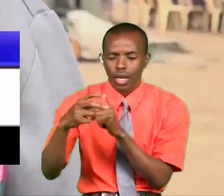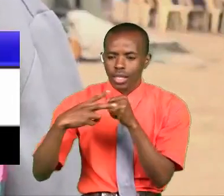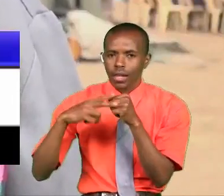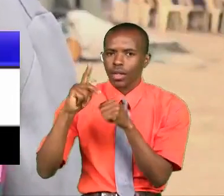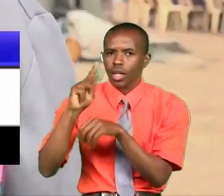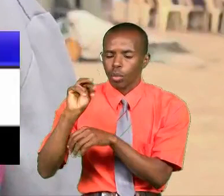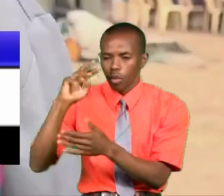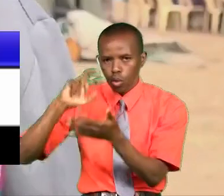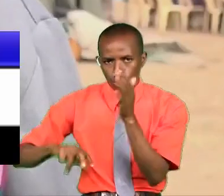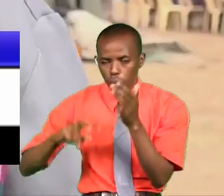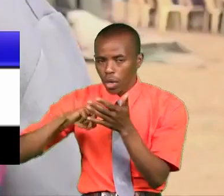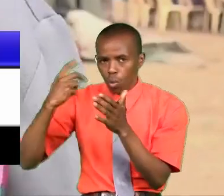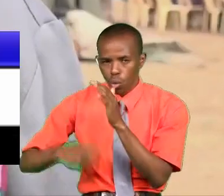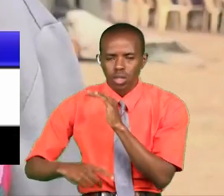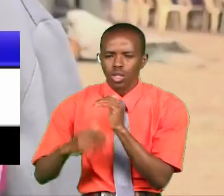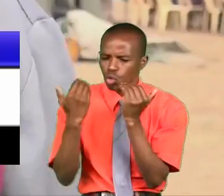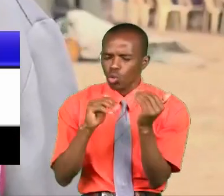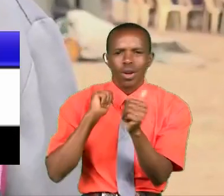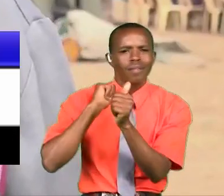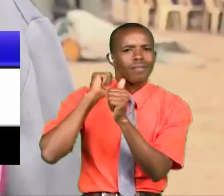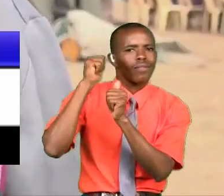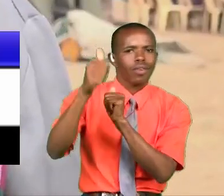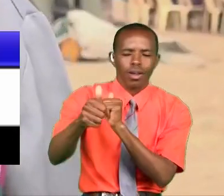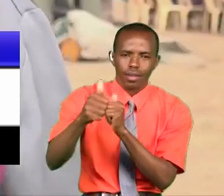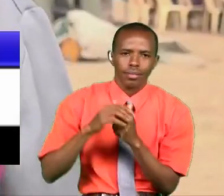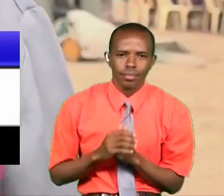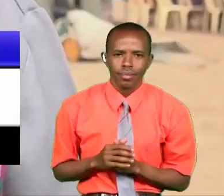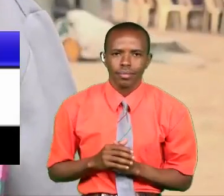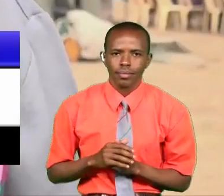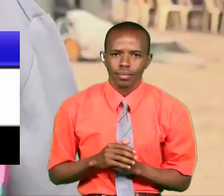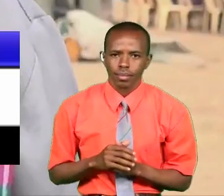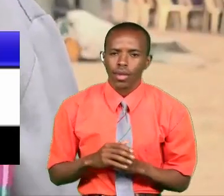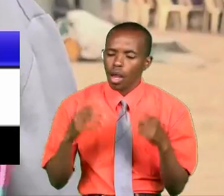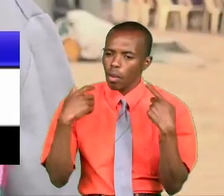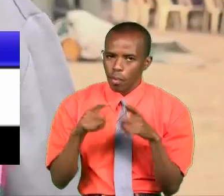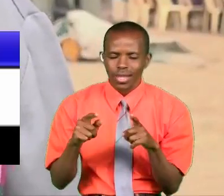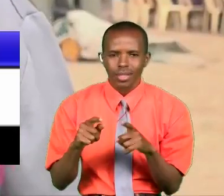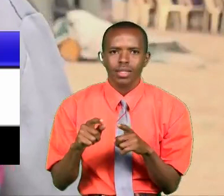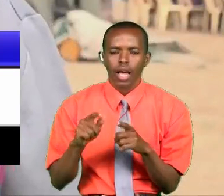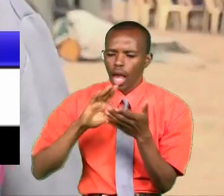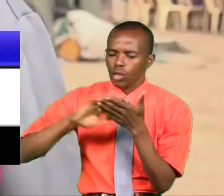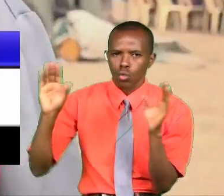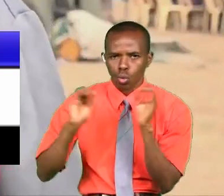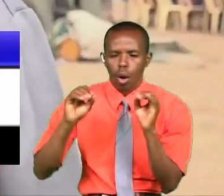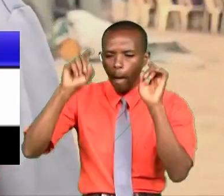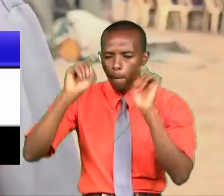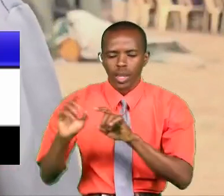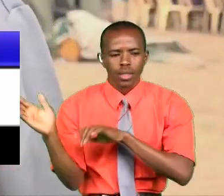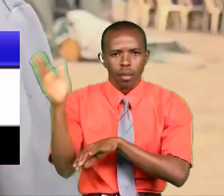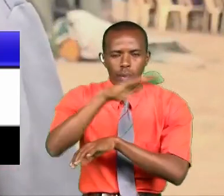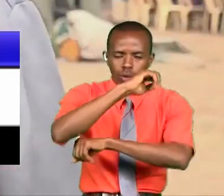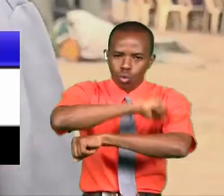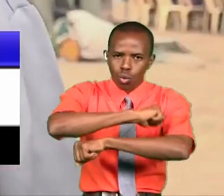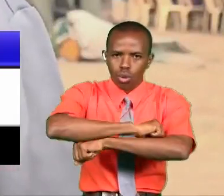7 kilometers away means some students are very far from where the school is now. But that should not be an excuse. They should come to school on a daily